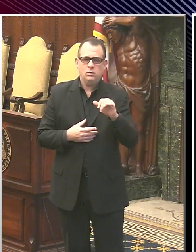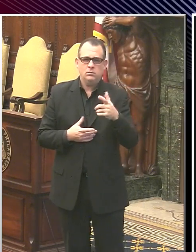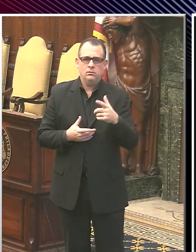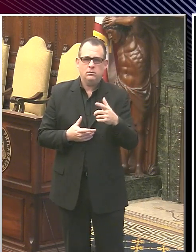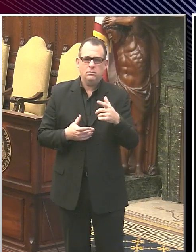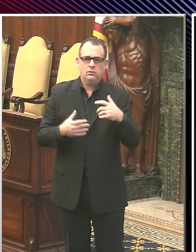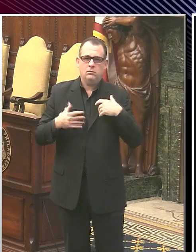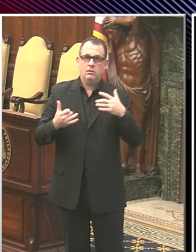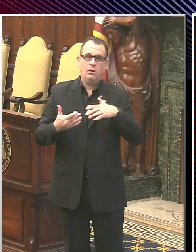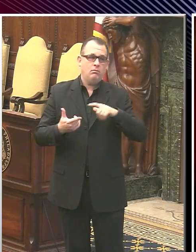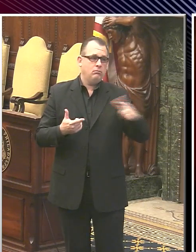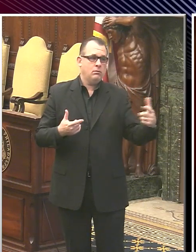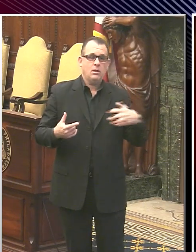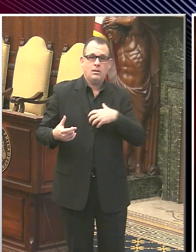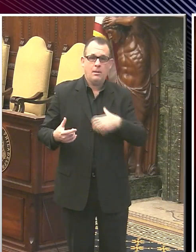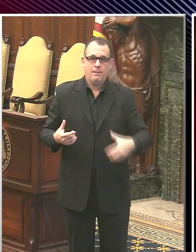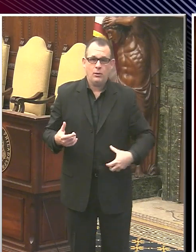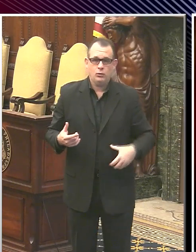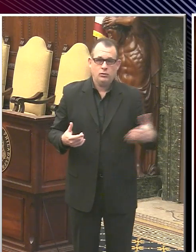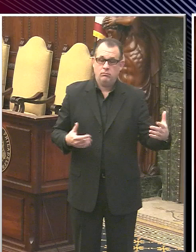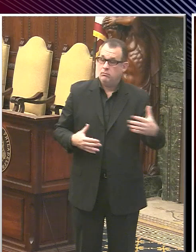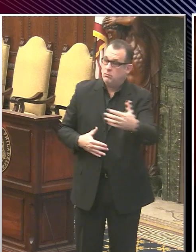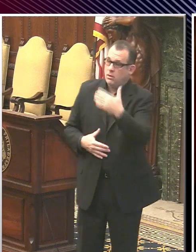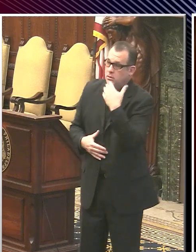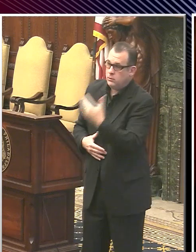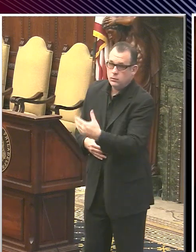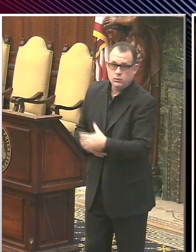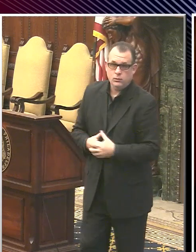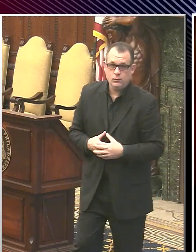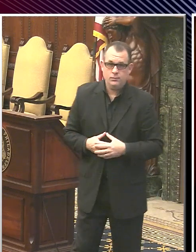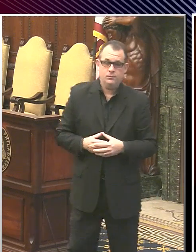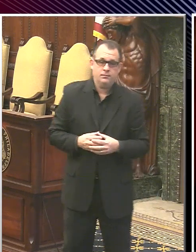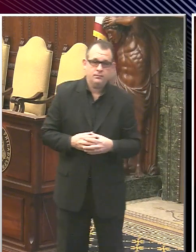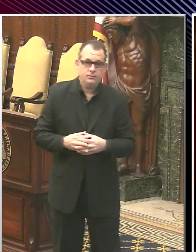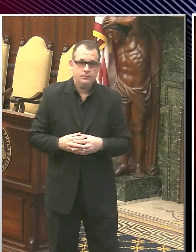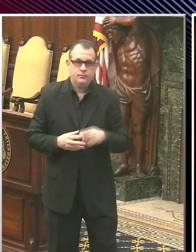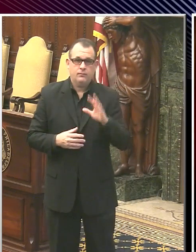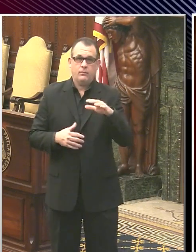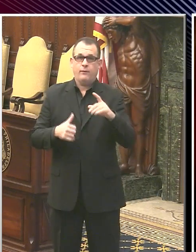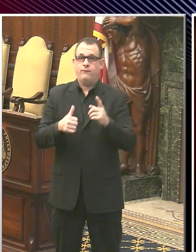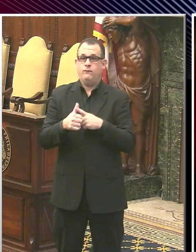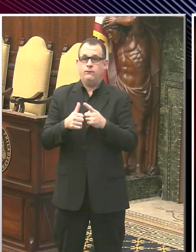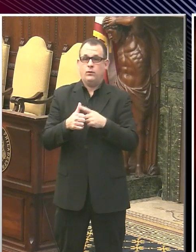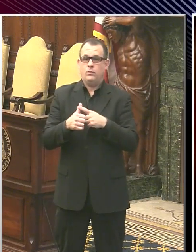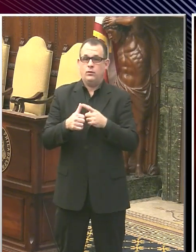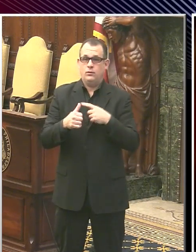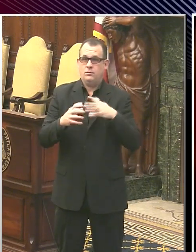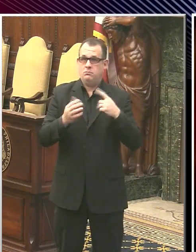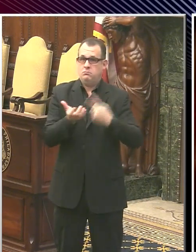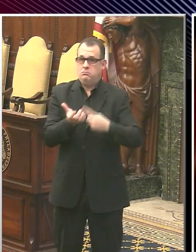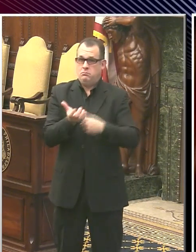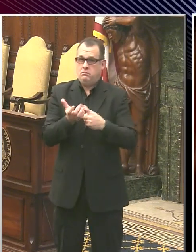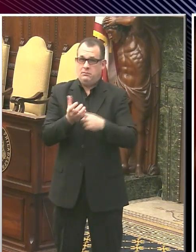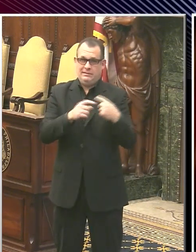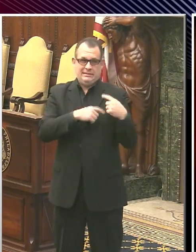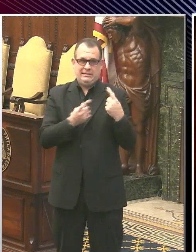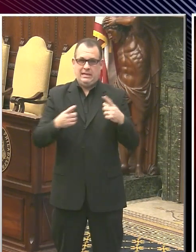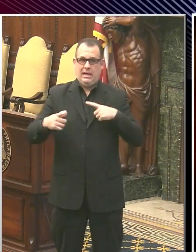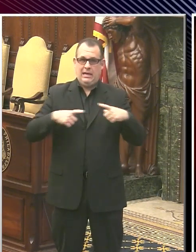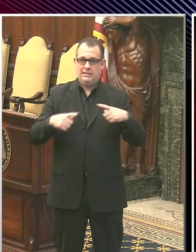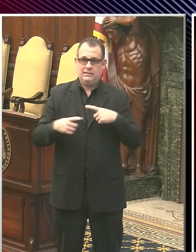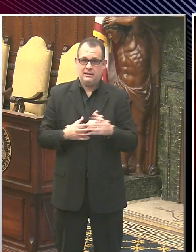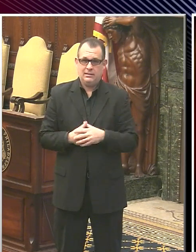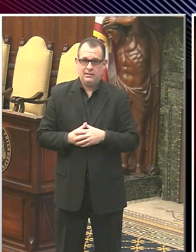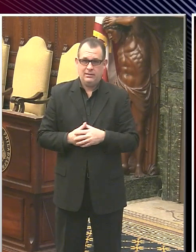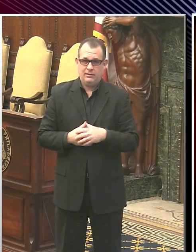have the floor. Thank you, Lauren. Good afternoon, everyone. This is our first conference since the holidays. So I want to start by thanking all